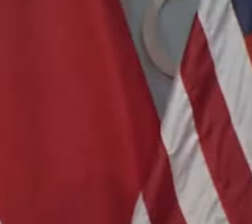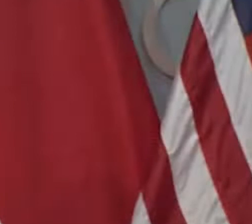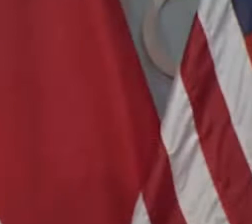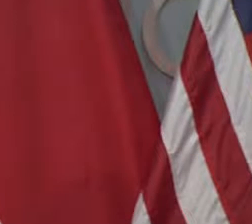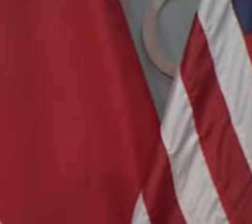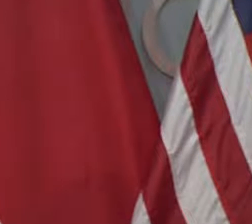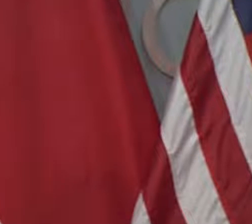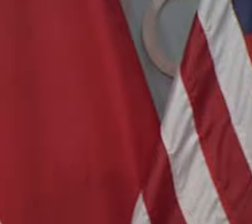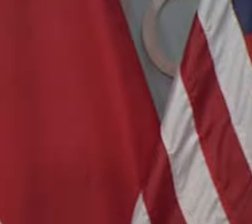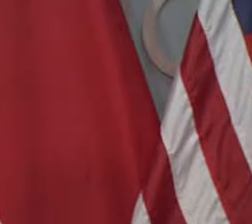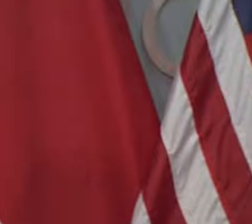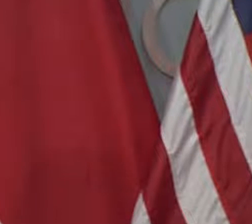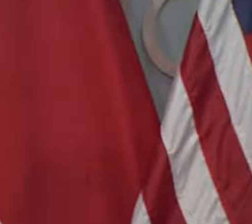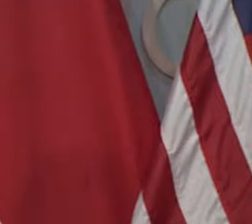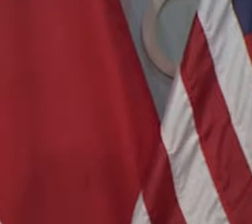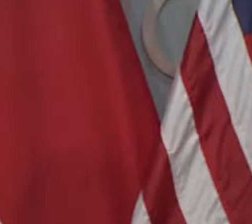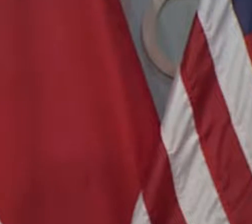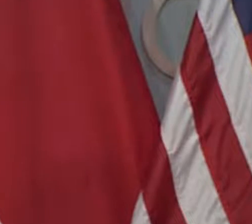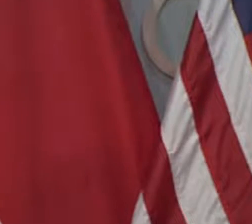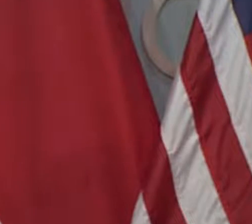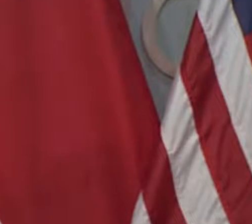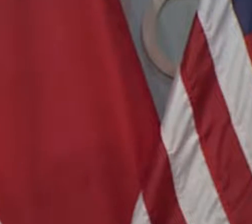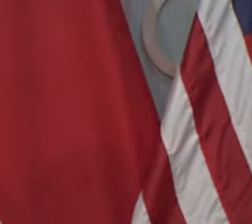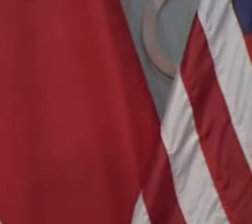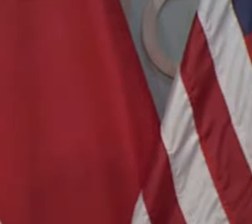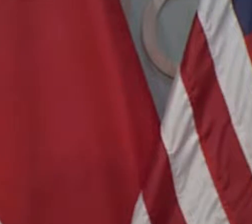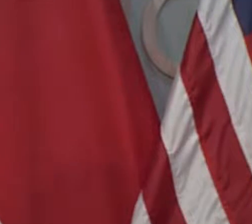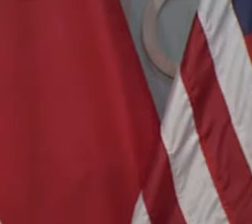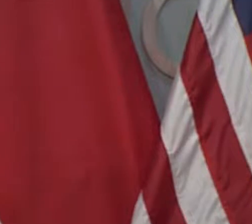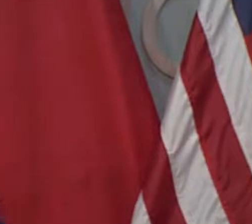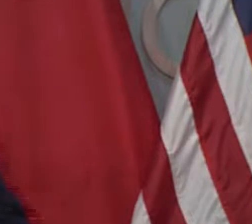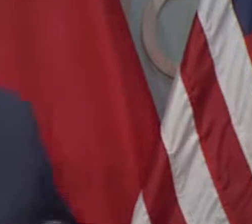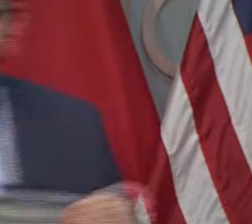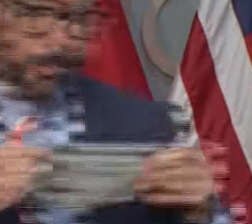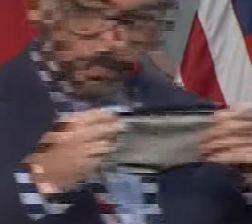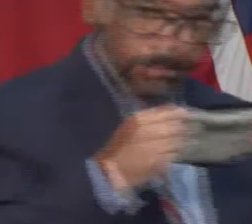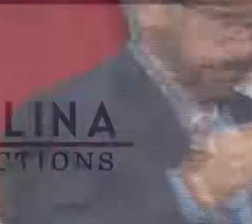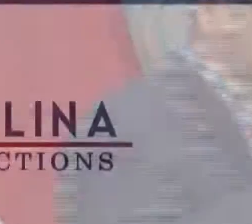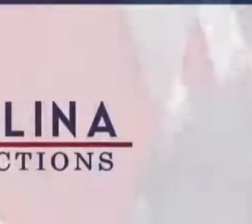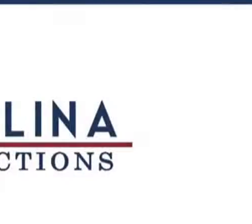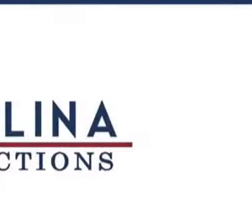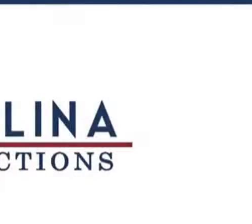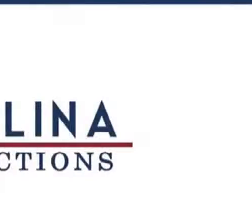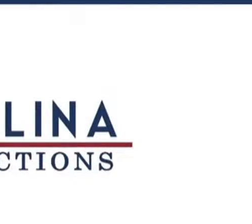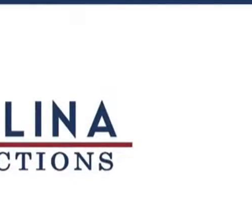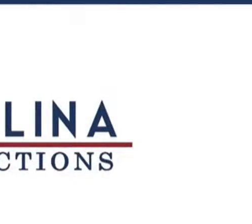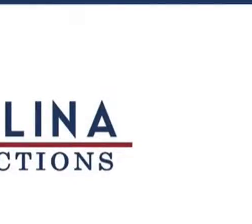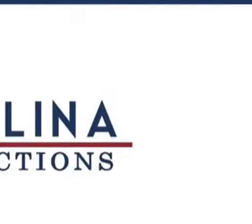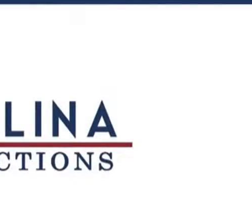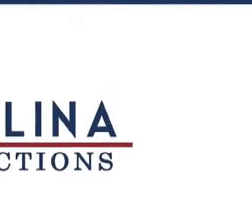Everybody, we're going to do the 2-minute warning right now. So 2 minutes, the press conference will start. Thanks.